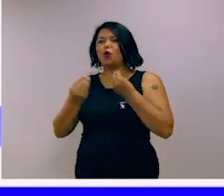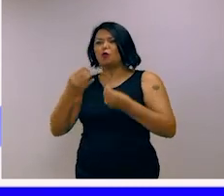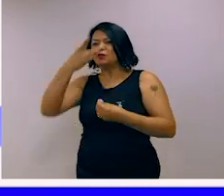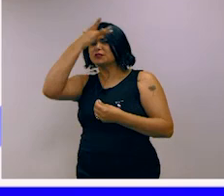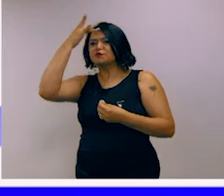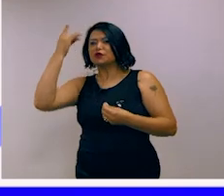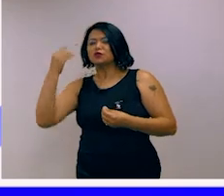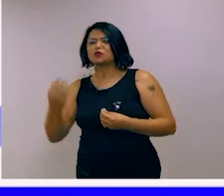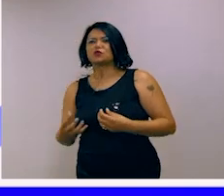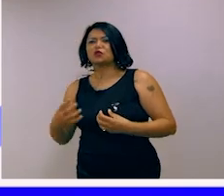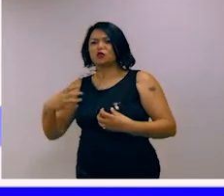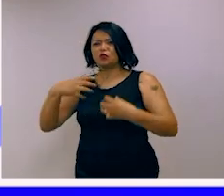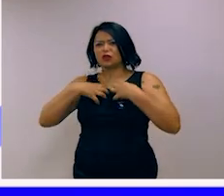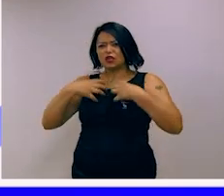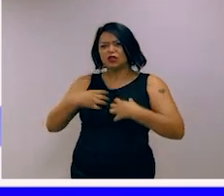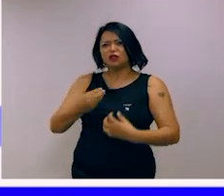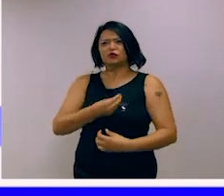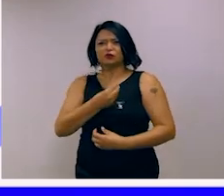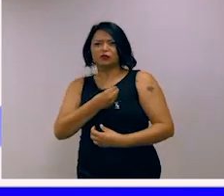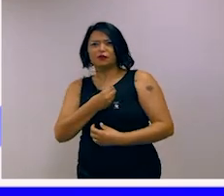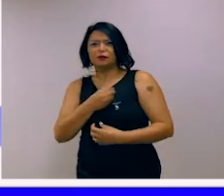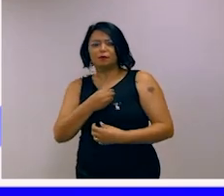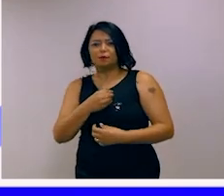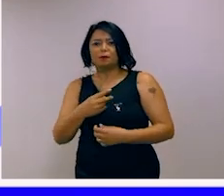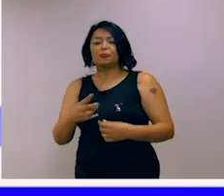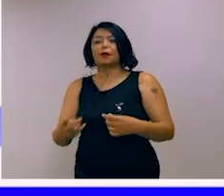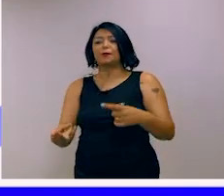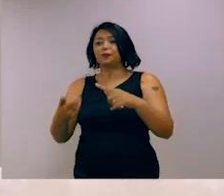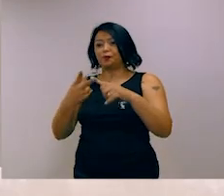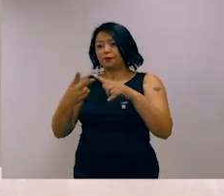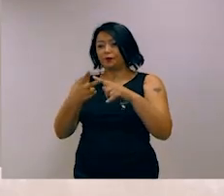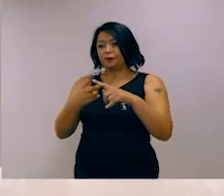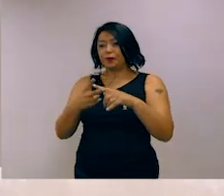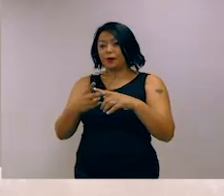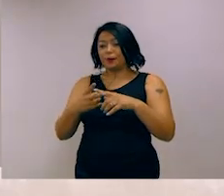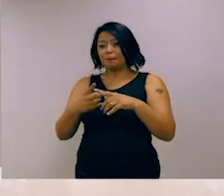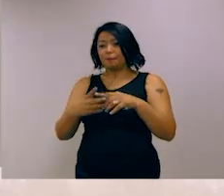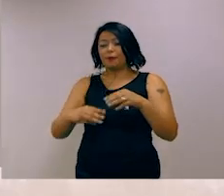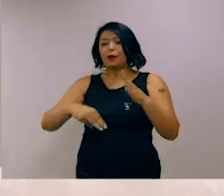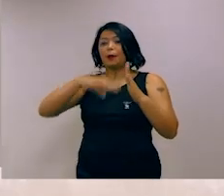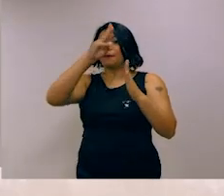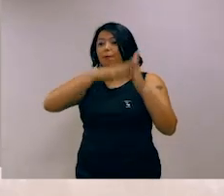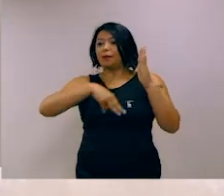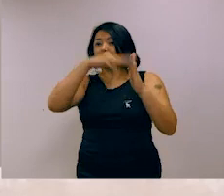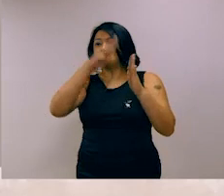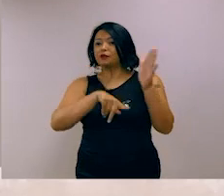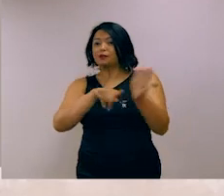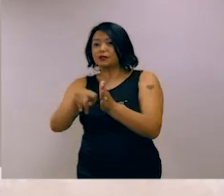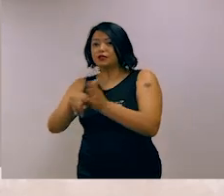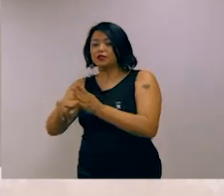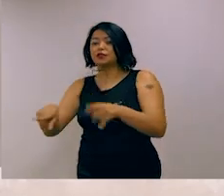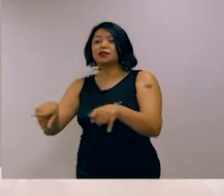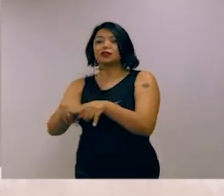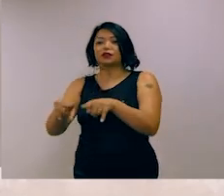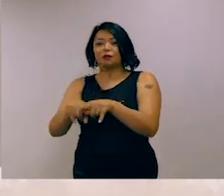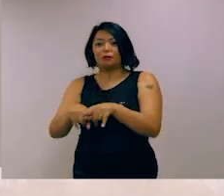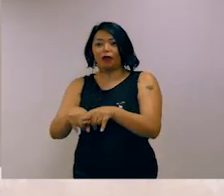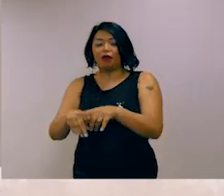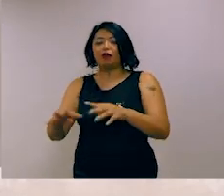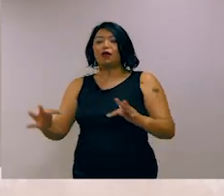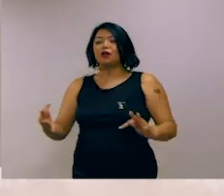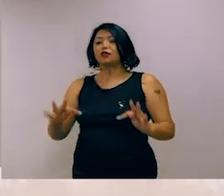The statistical analysis, the data, pesquisa, and all these kind of things, and the technology and design part in charge